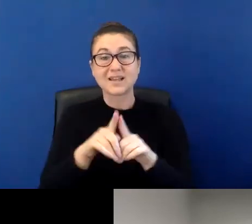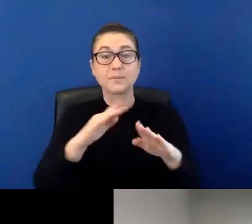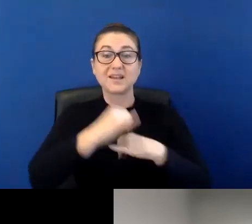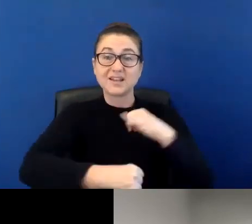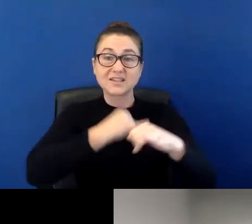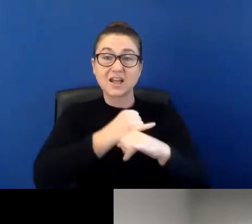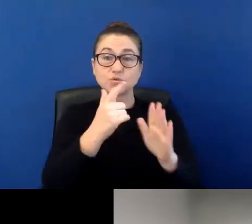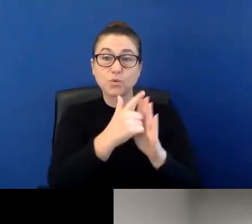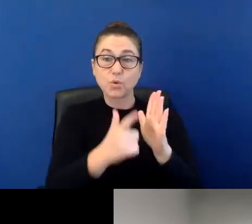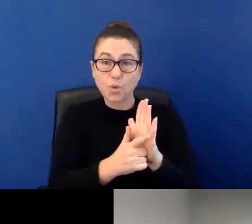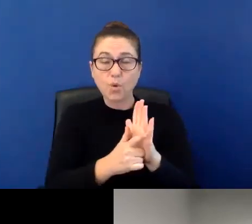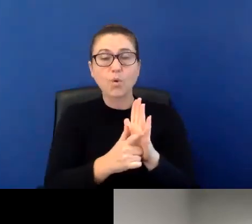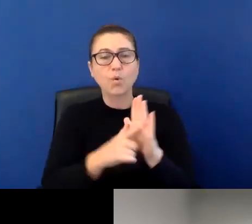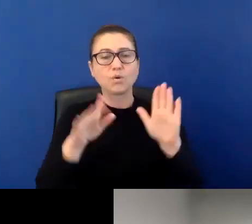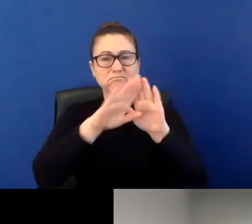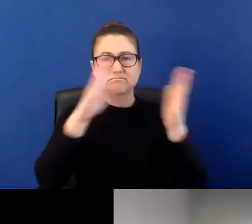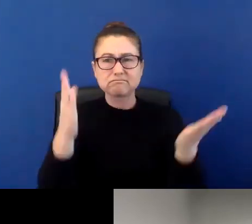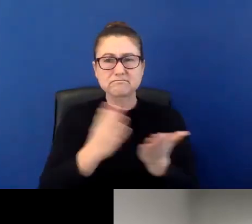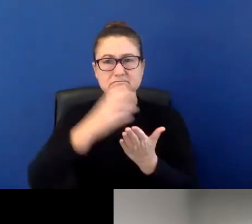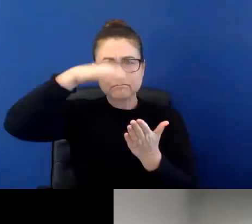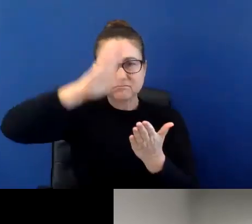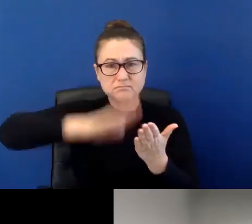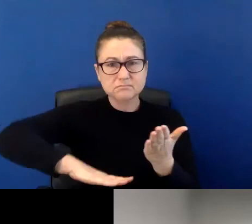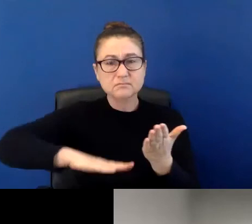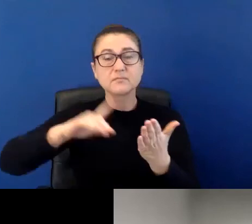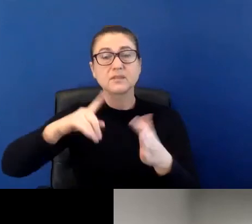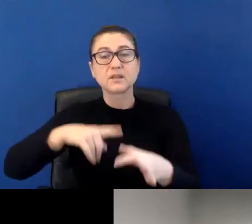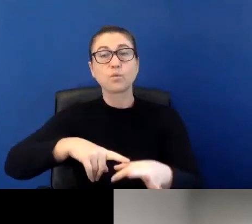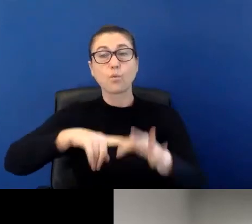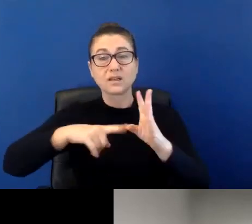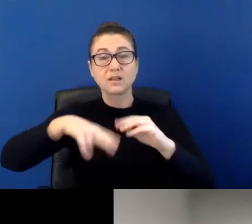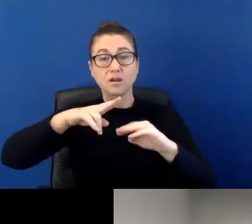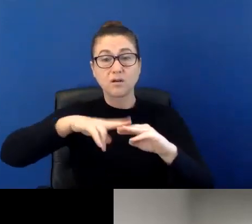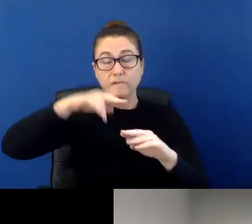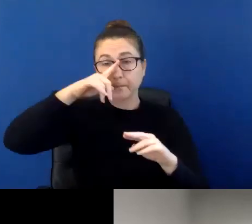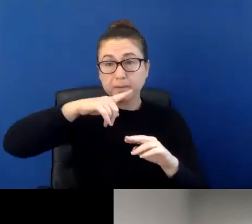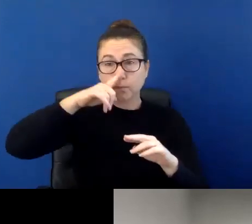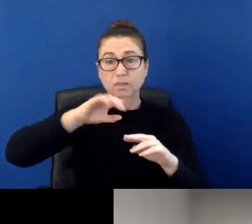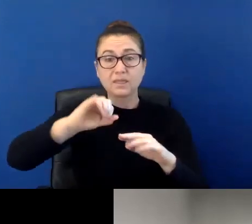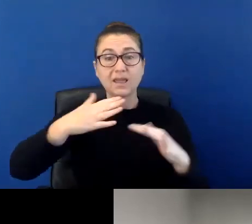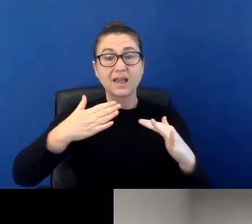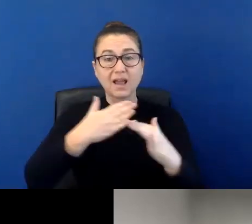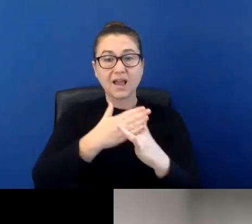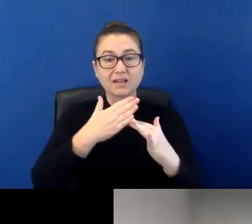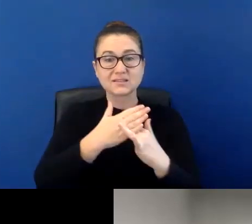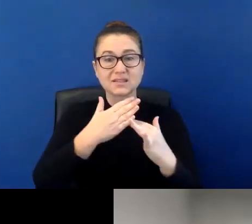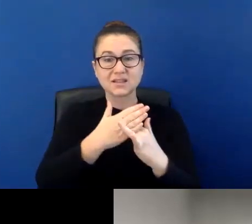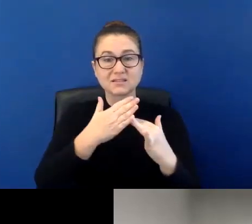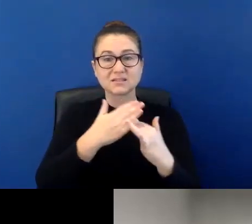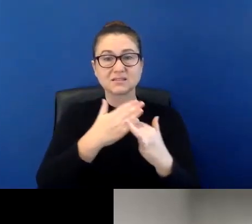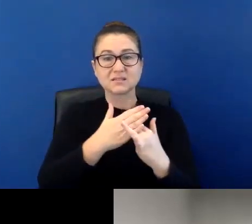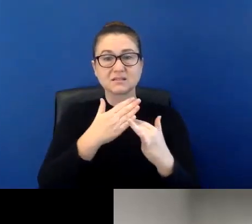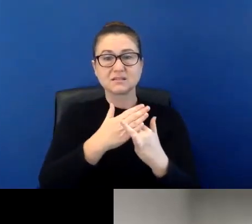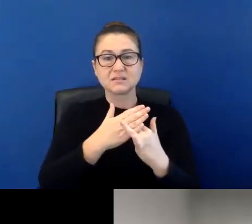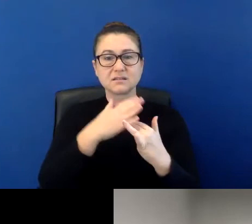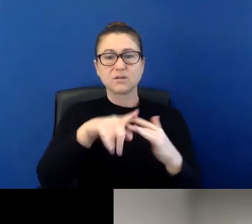rights subjects, focusing on the equality provisions of the international instruments and their translation into domestic